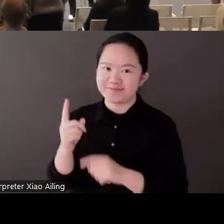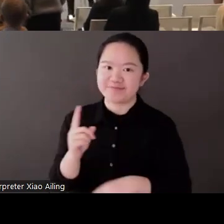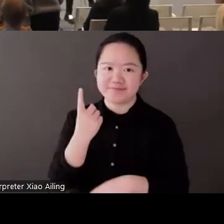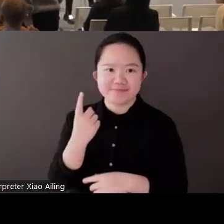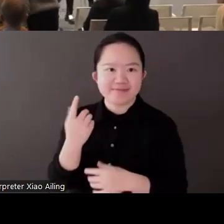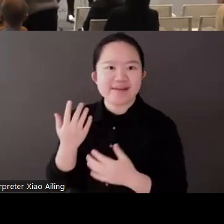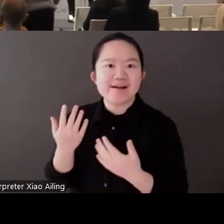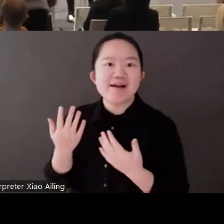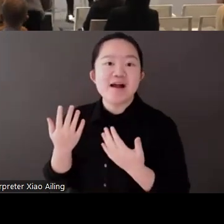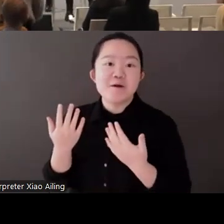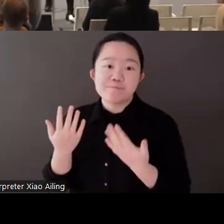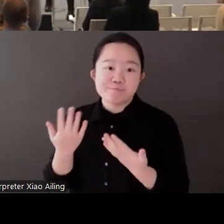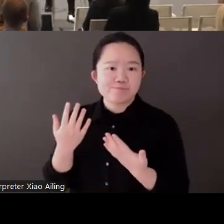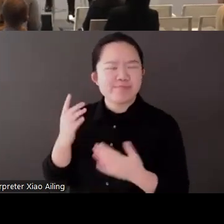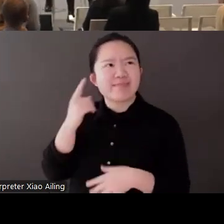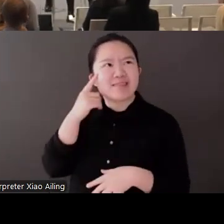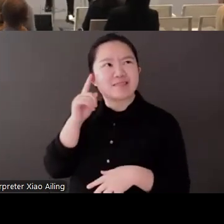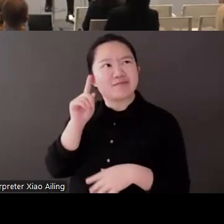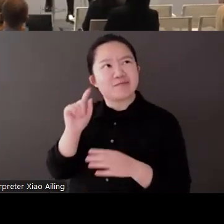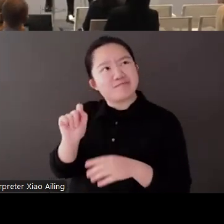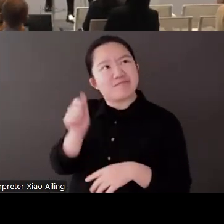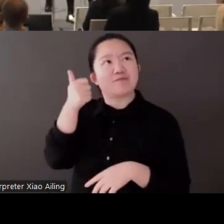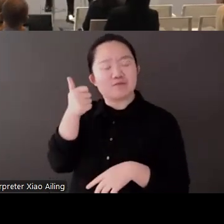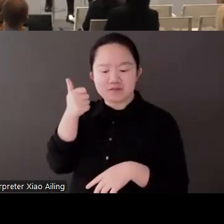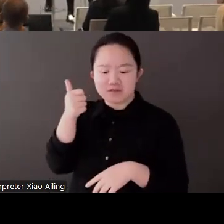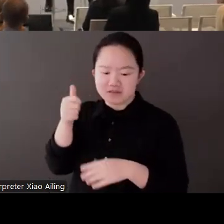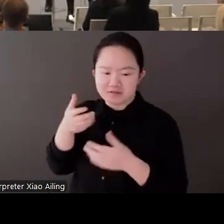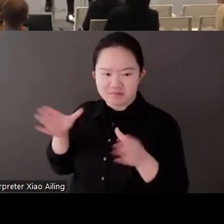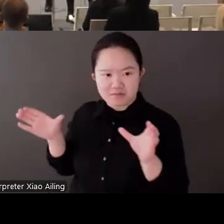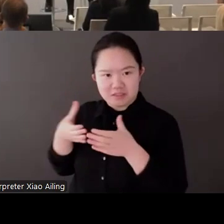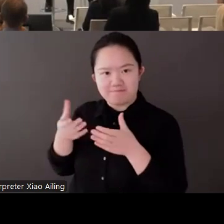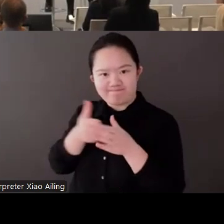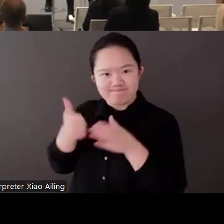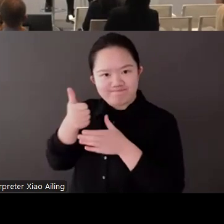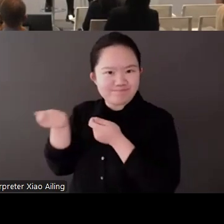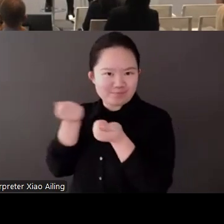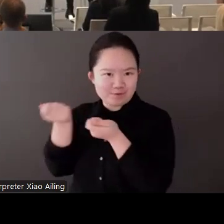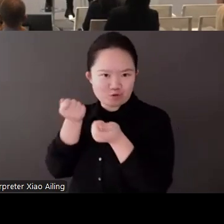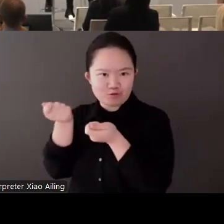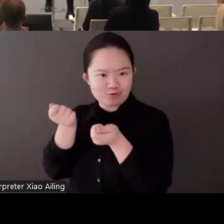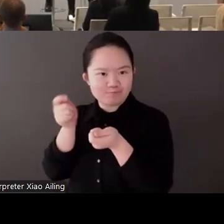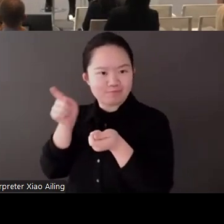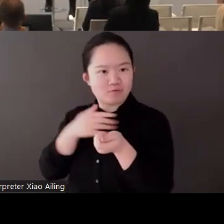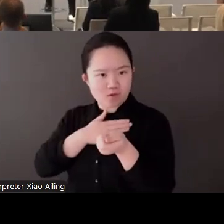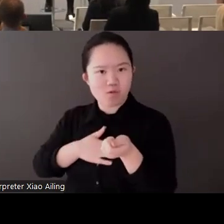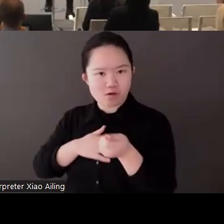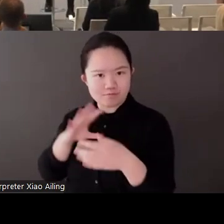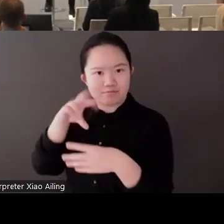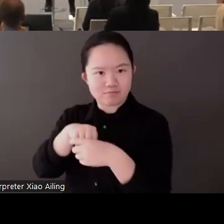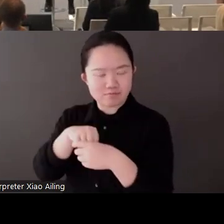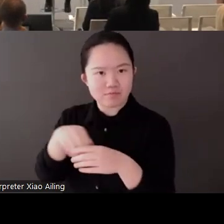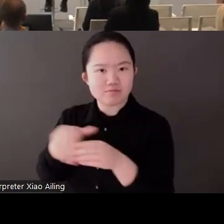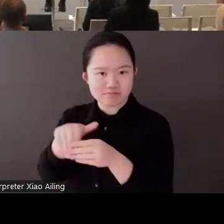how important it is for us as a company and to prove our customers our